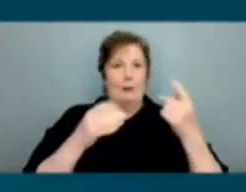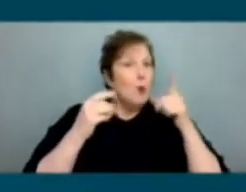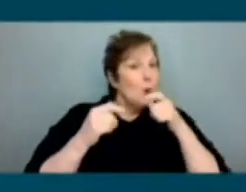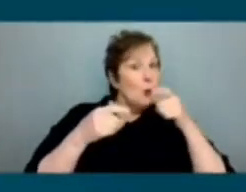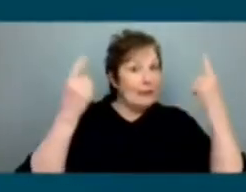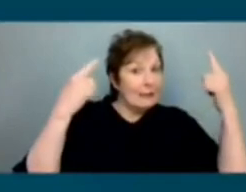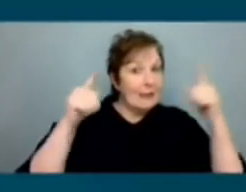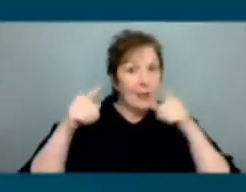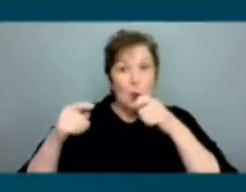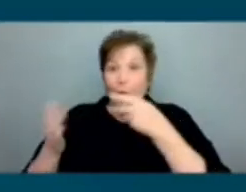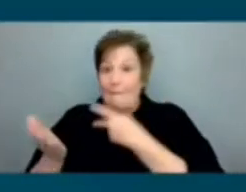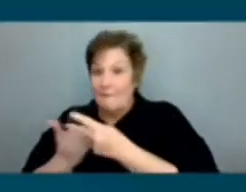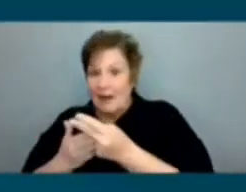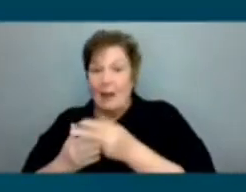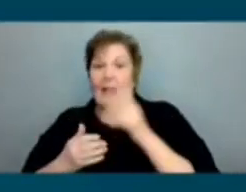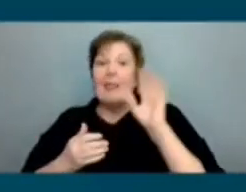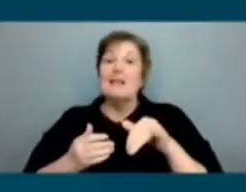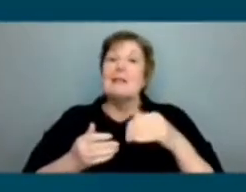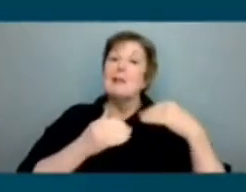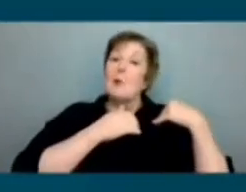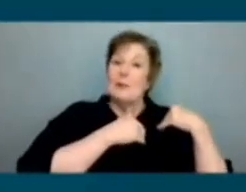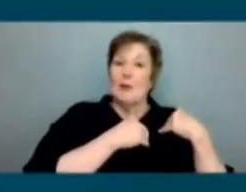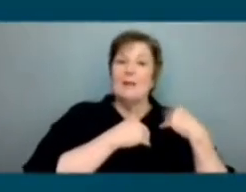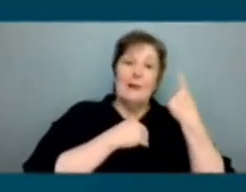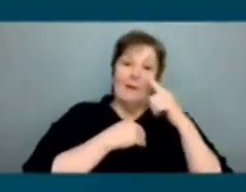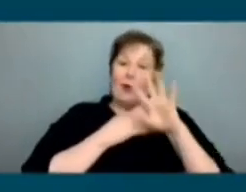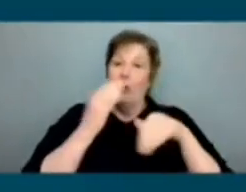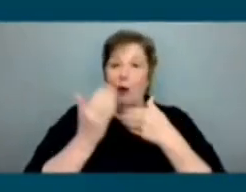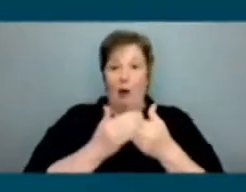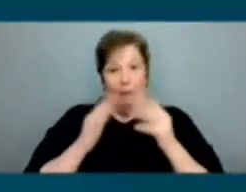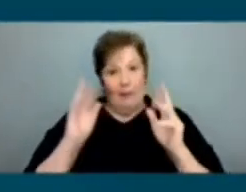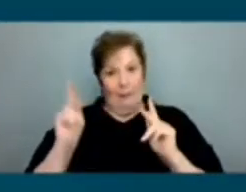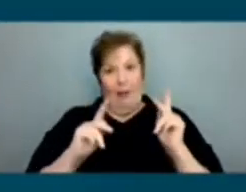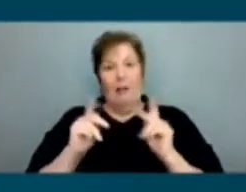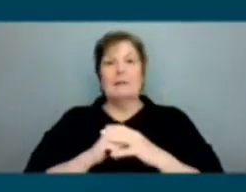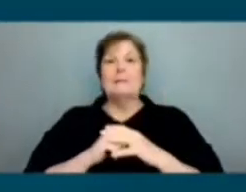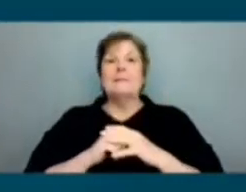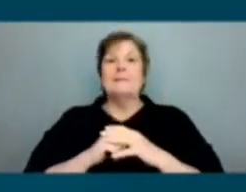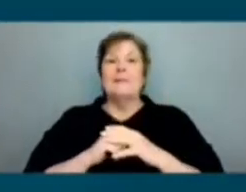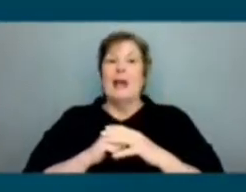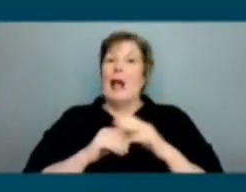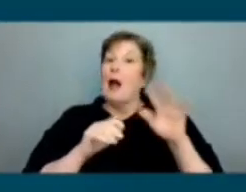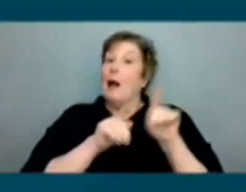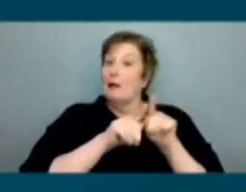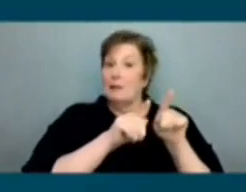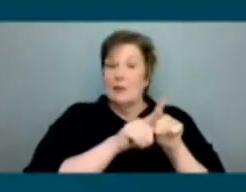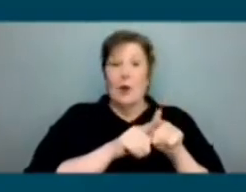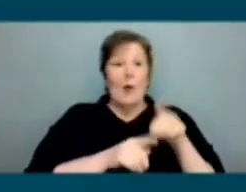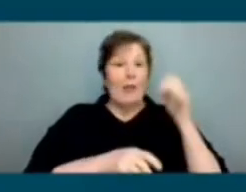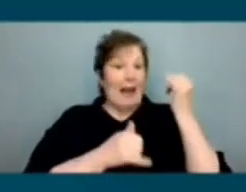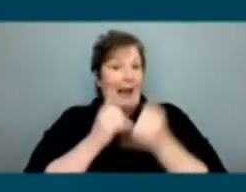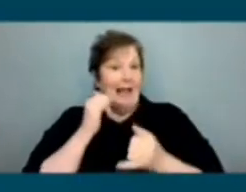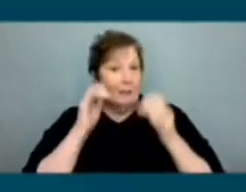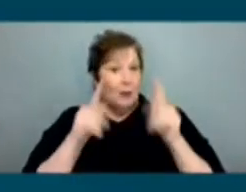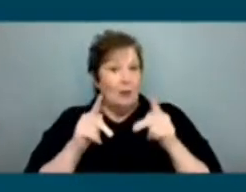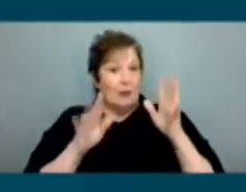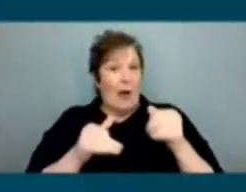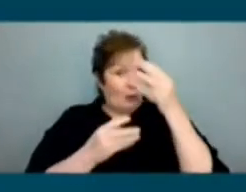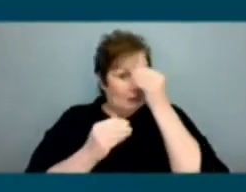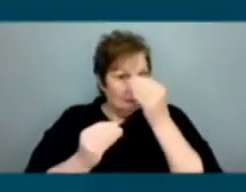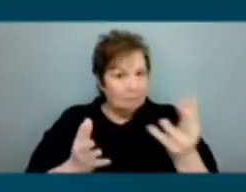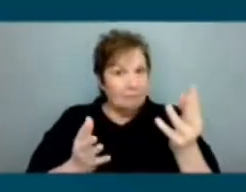It is the responsibility of all of us." And fittingly, the last voice that I want to leave you with is